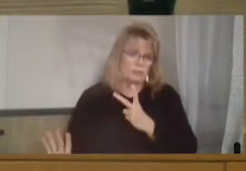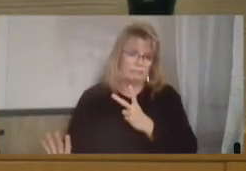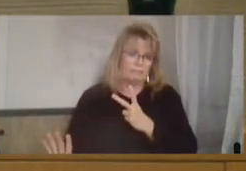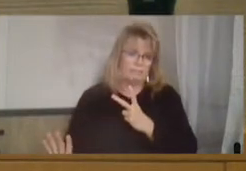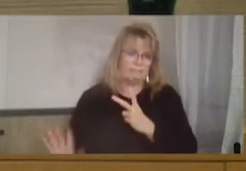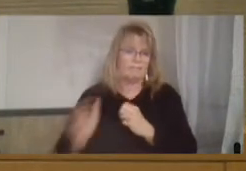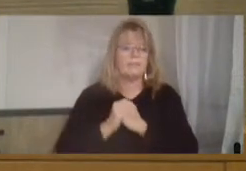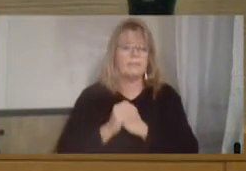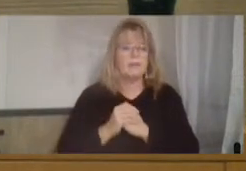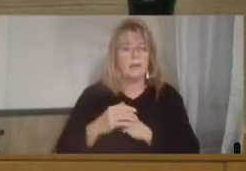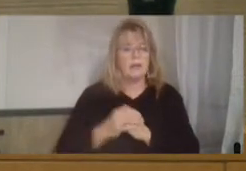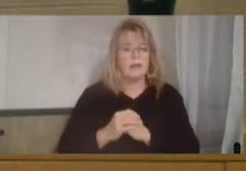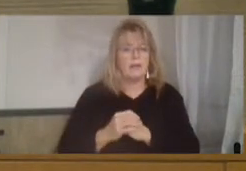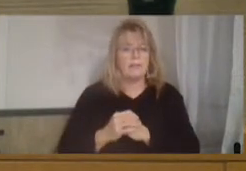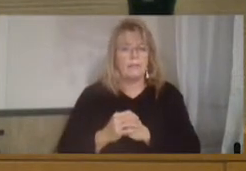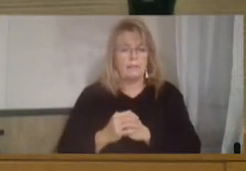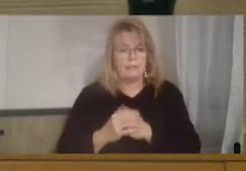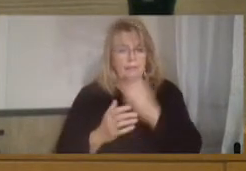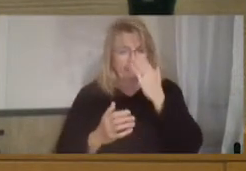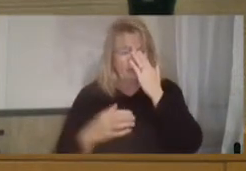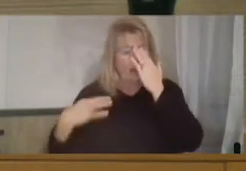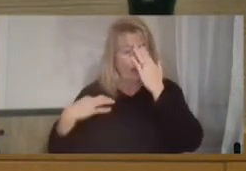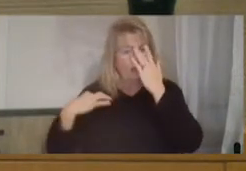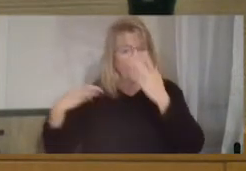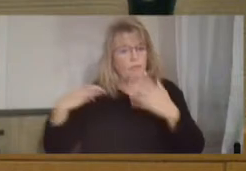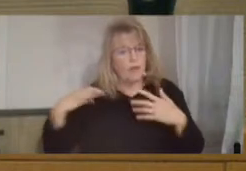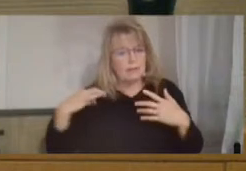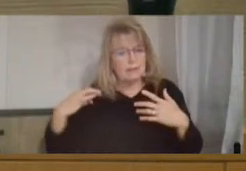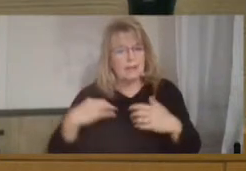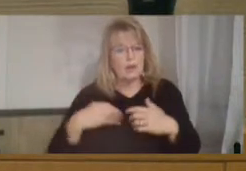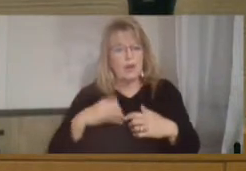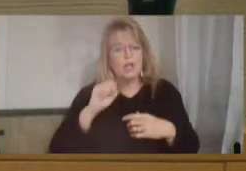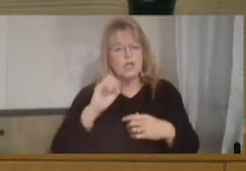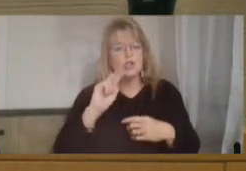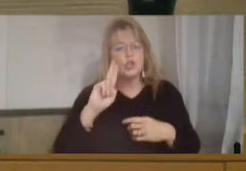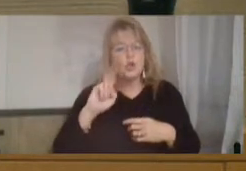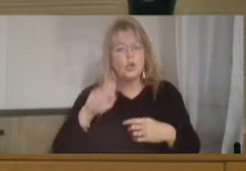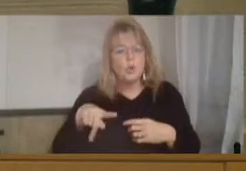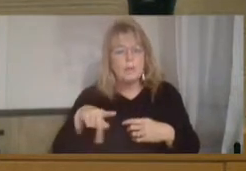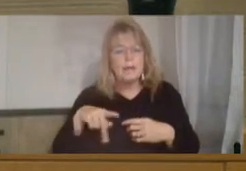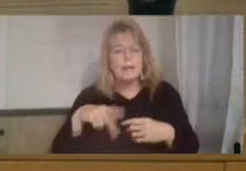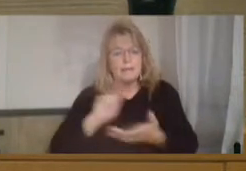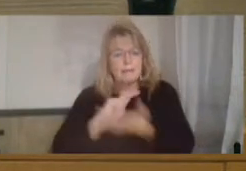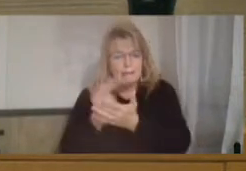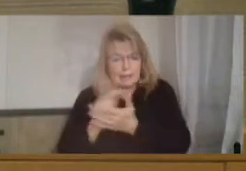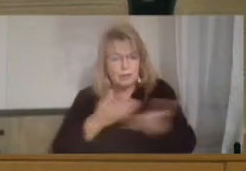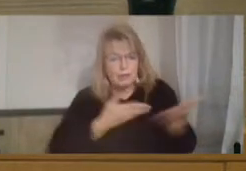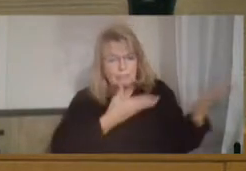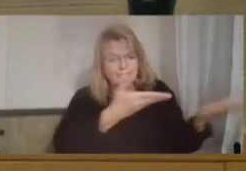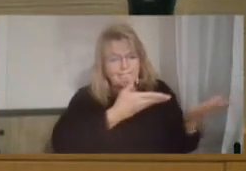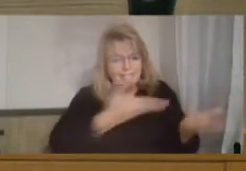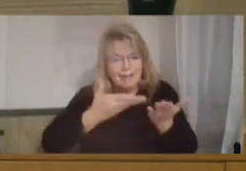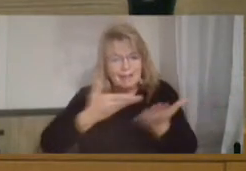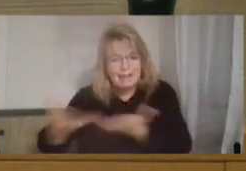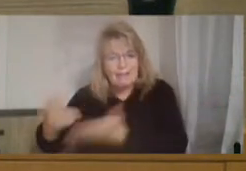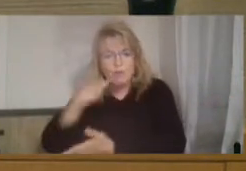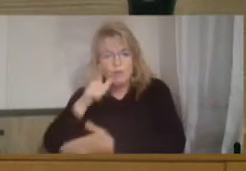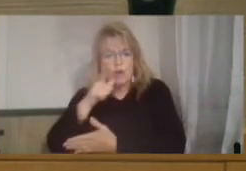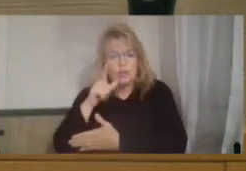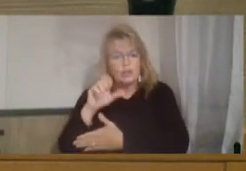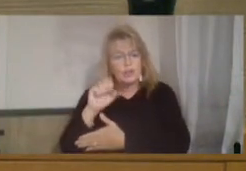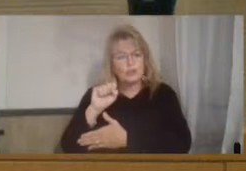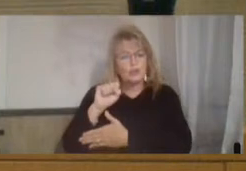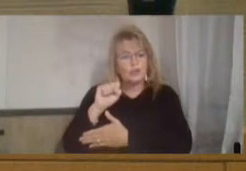a volunteer at the Dilworth Soup Kitchen, I deliver lunches to the rest to the Charlottetown Terrace residents.